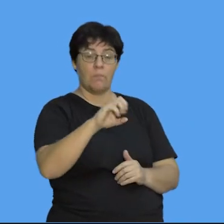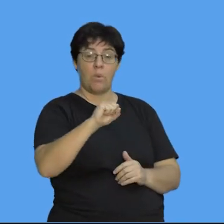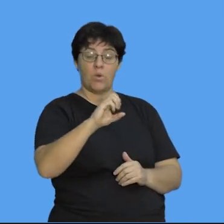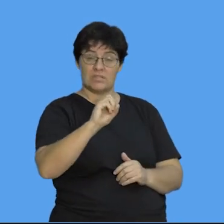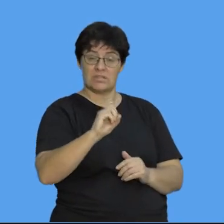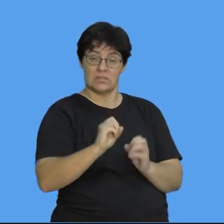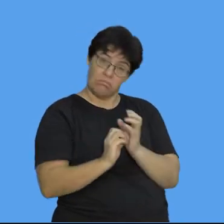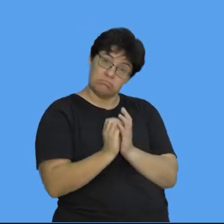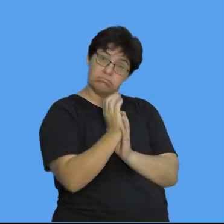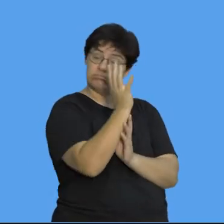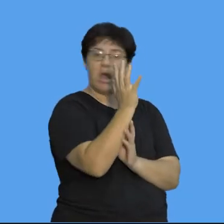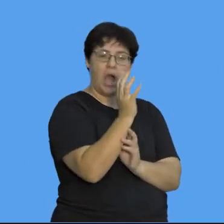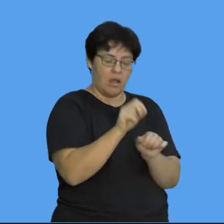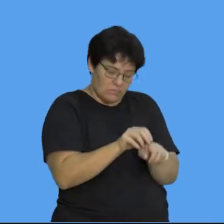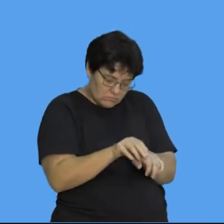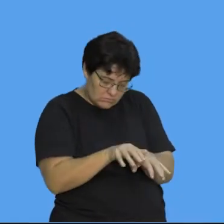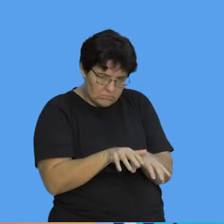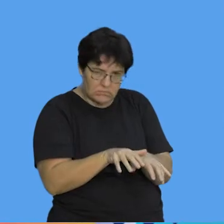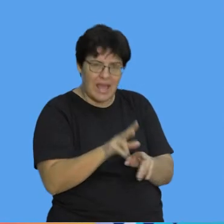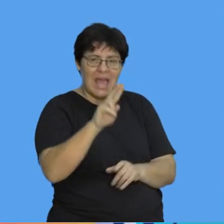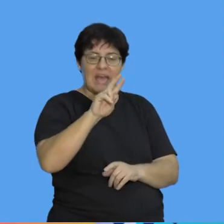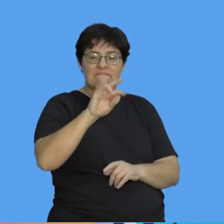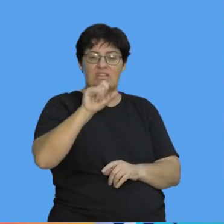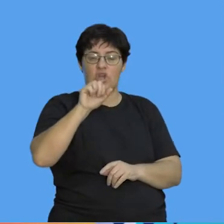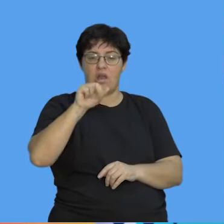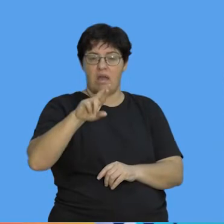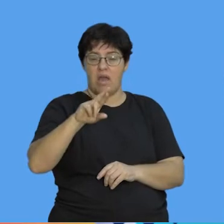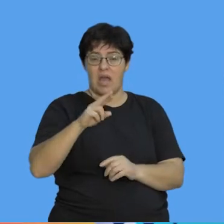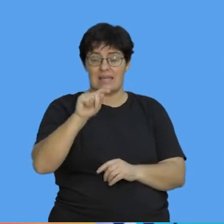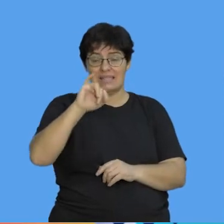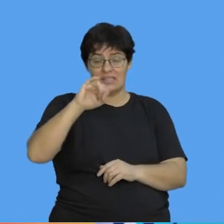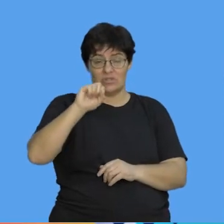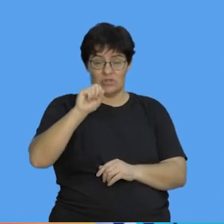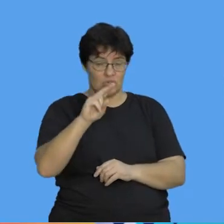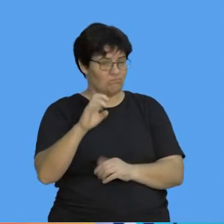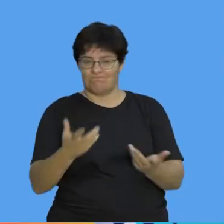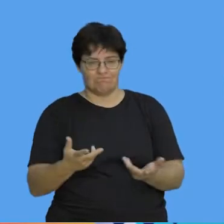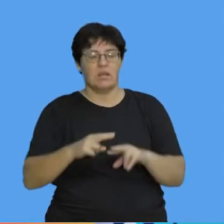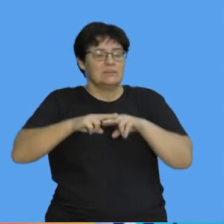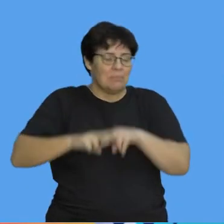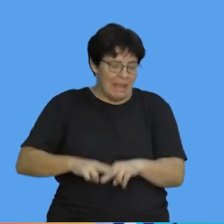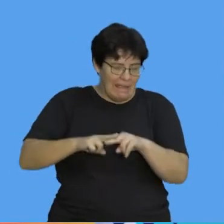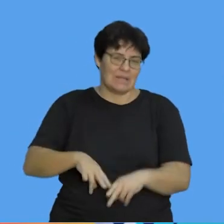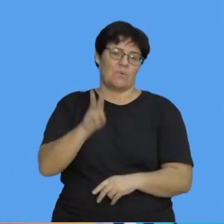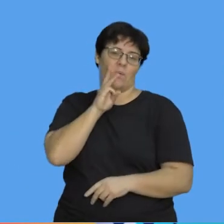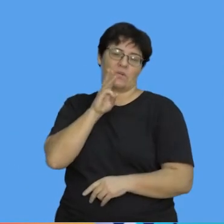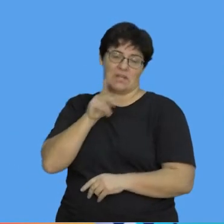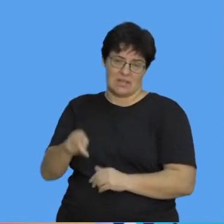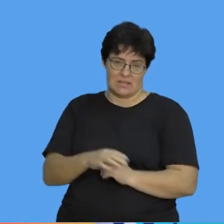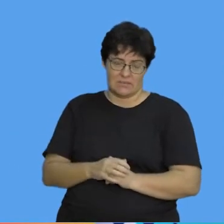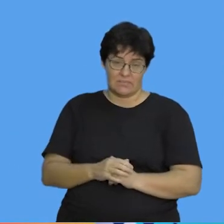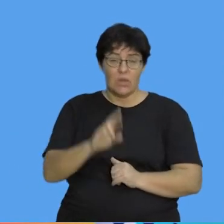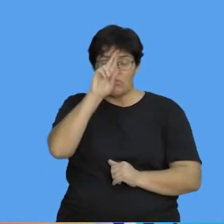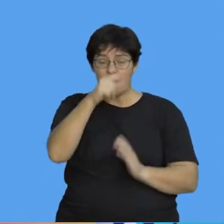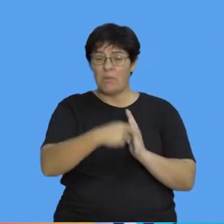moss can't grow very big. There's no vascular tissue. It's totally reliant on water. Now,